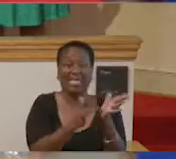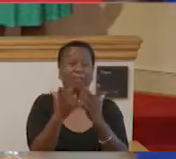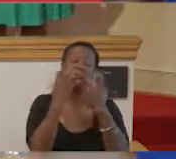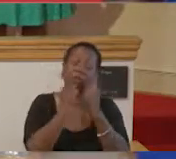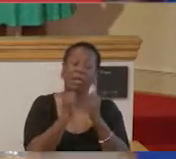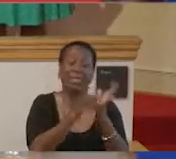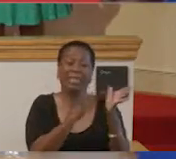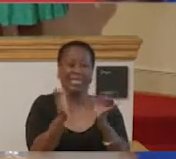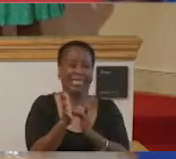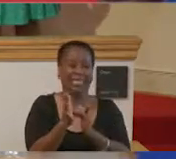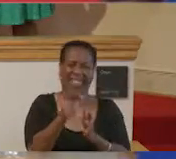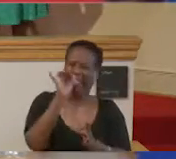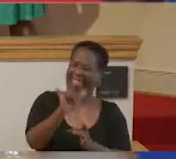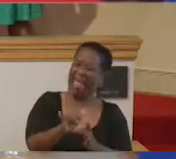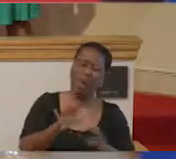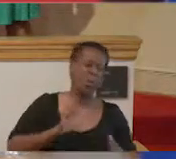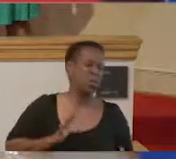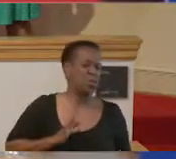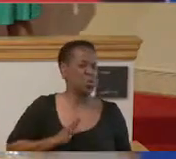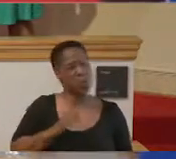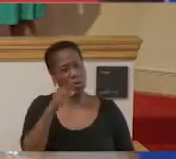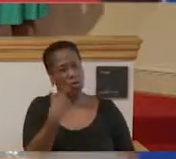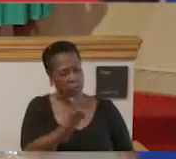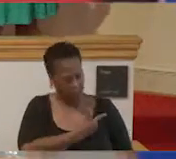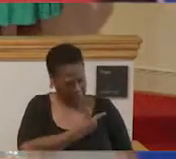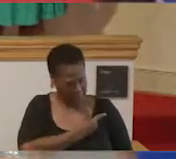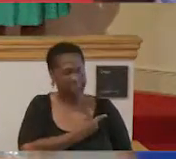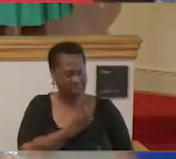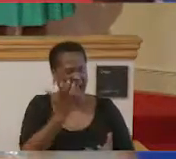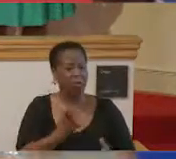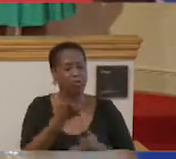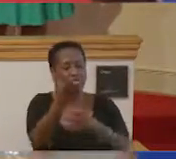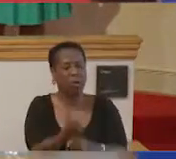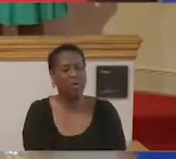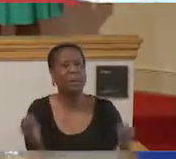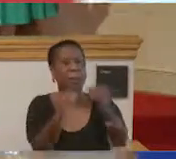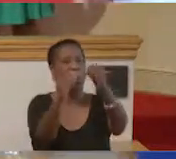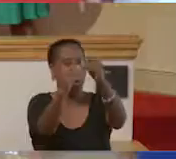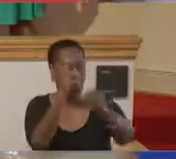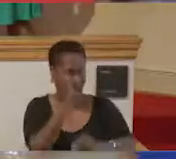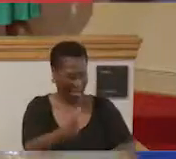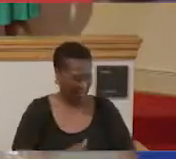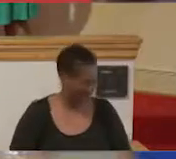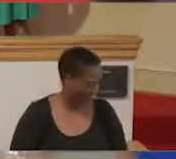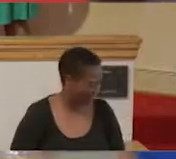Jesus, oh for grace to trust him more. Let us sing to the glory of God.